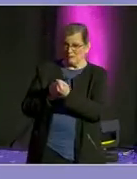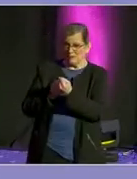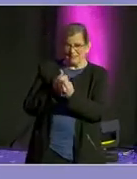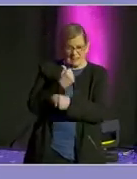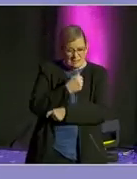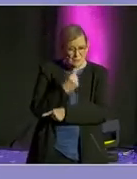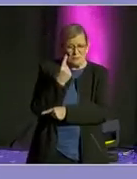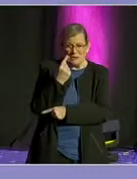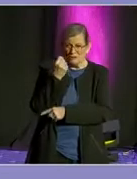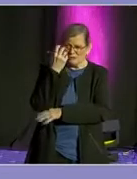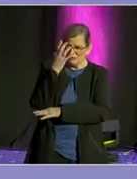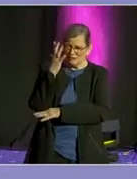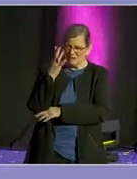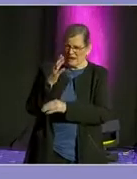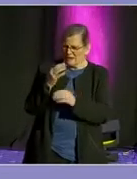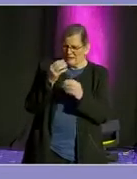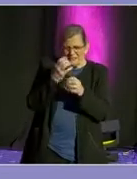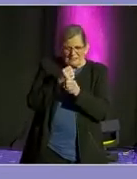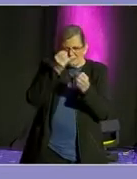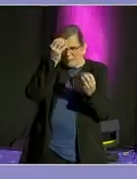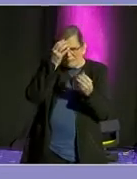how you can help, go to